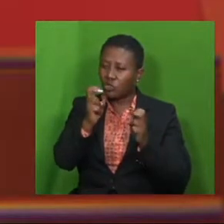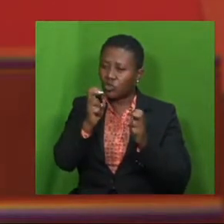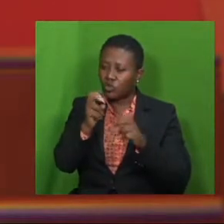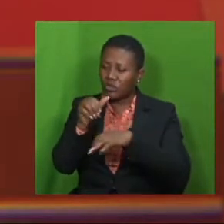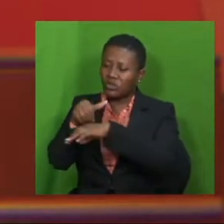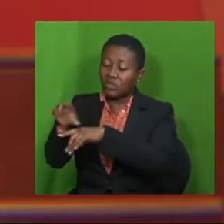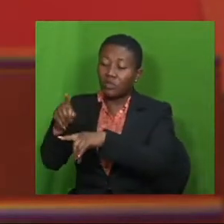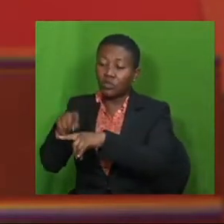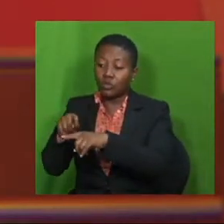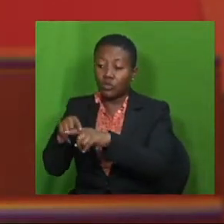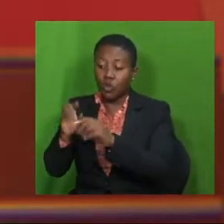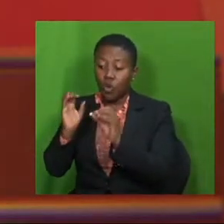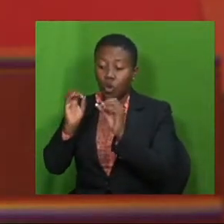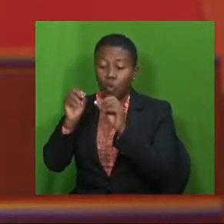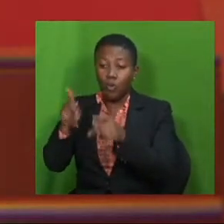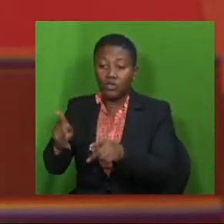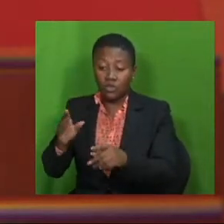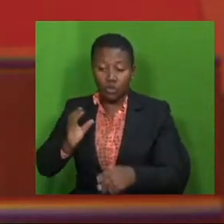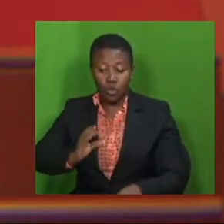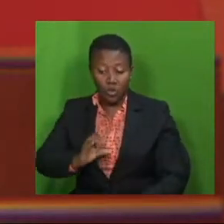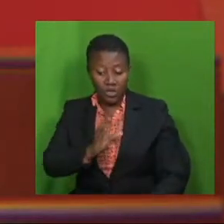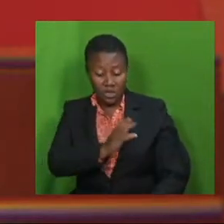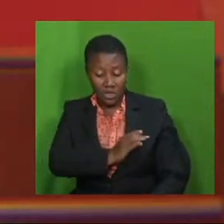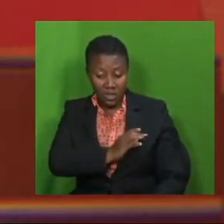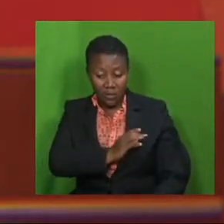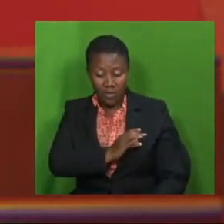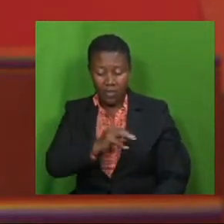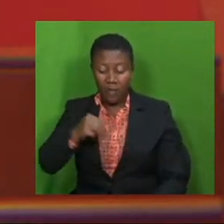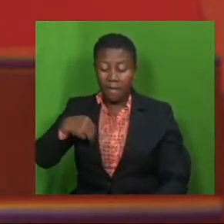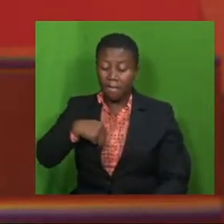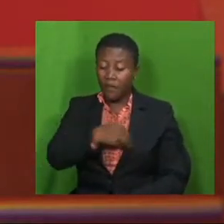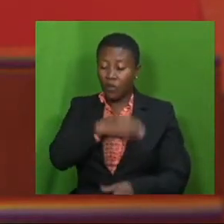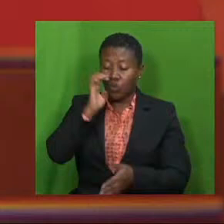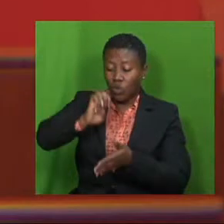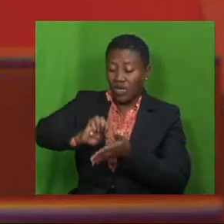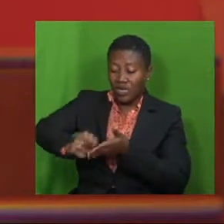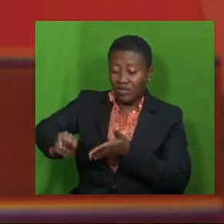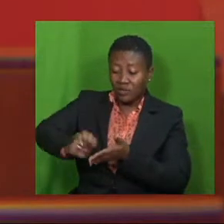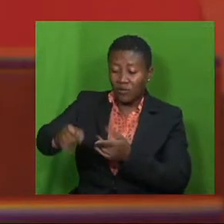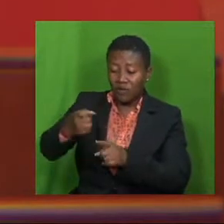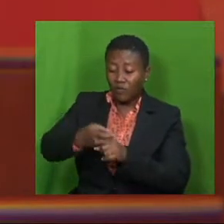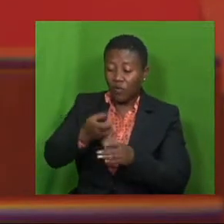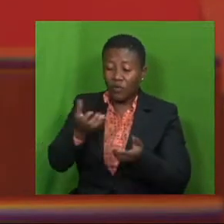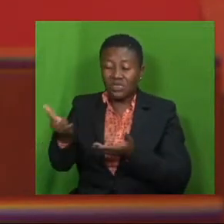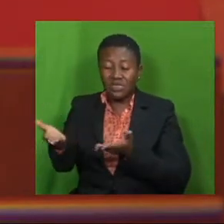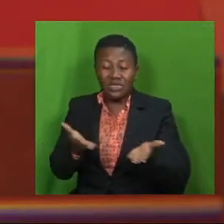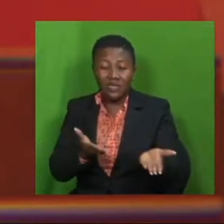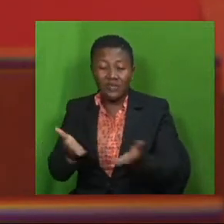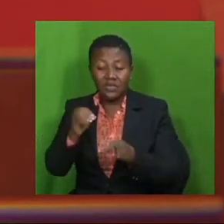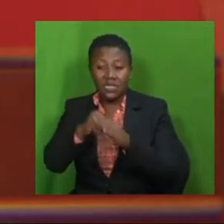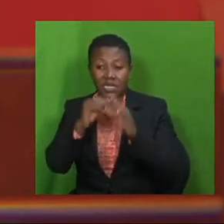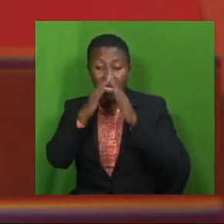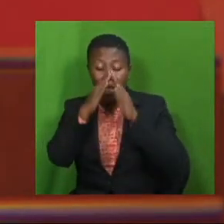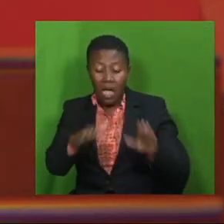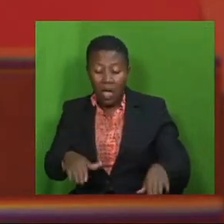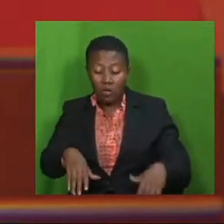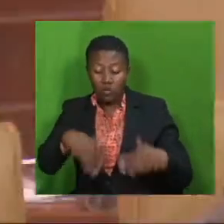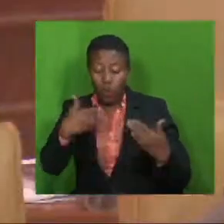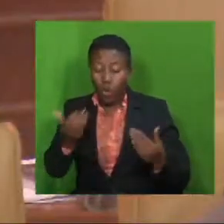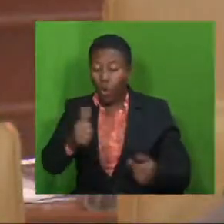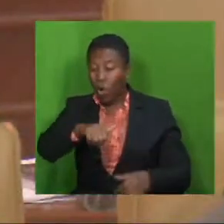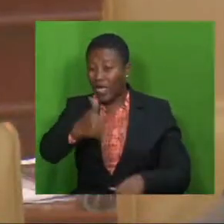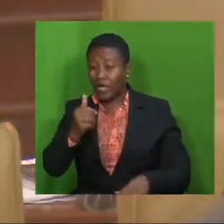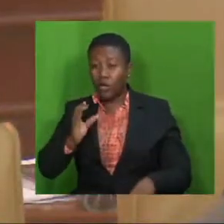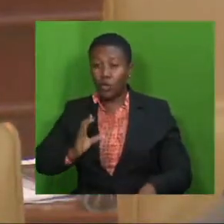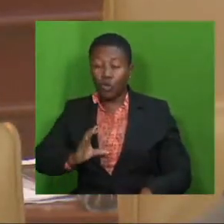member shall be excused from service on the House or on any committee so long